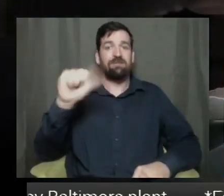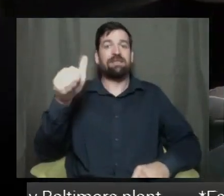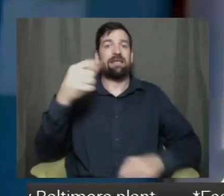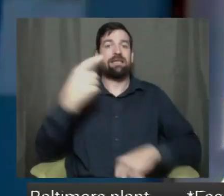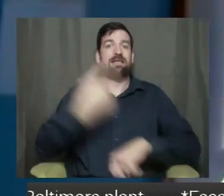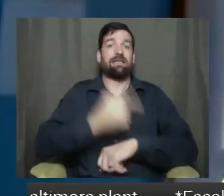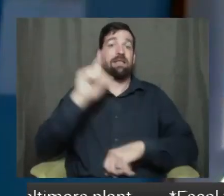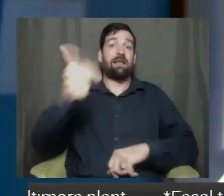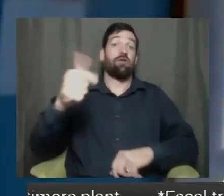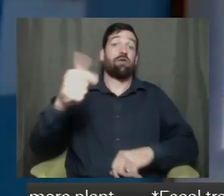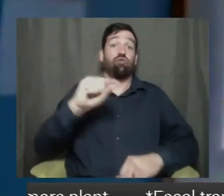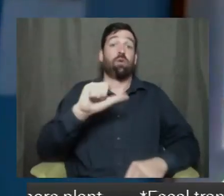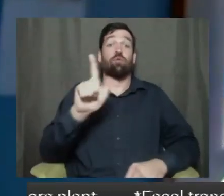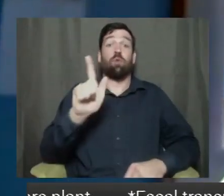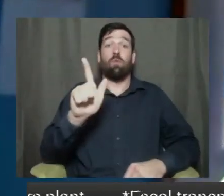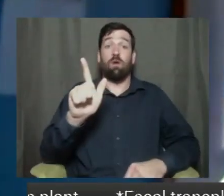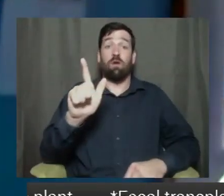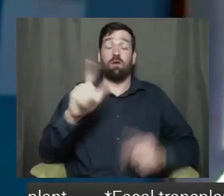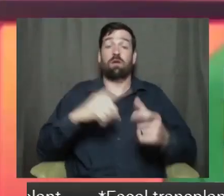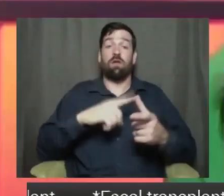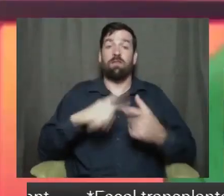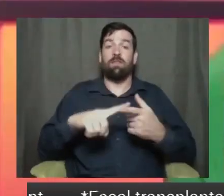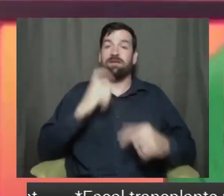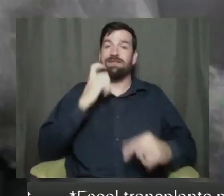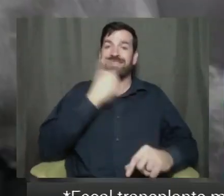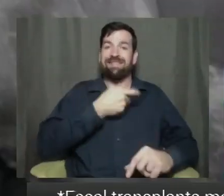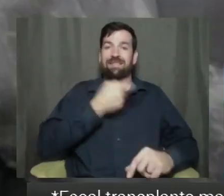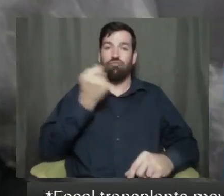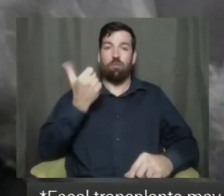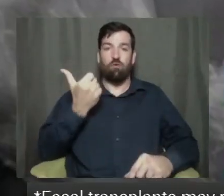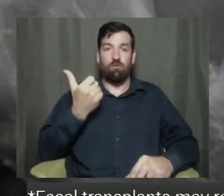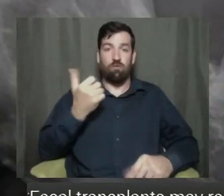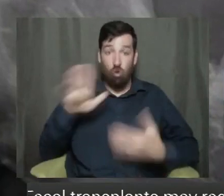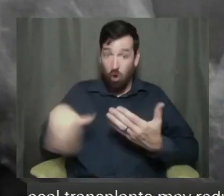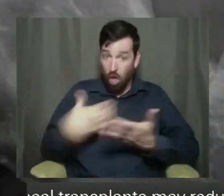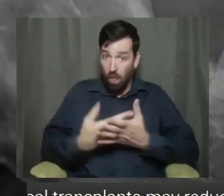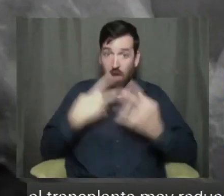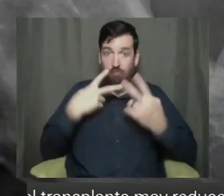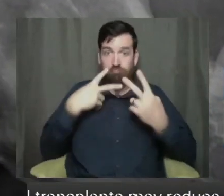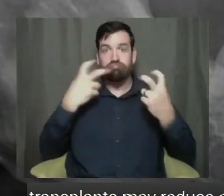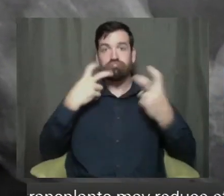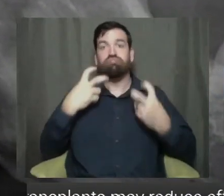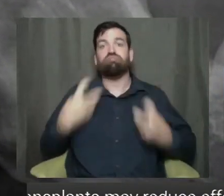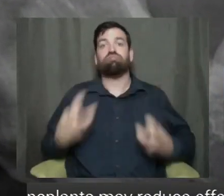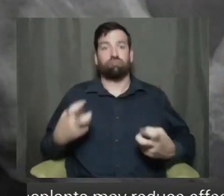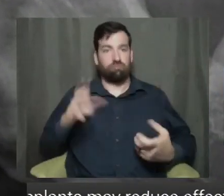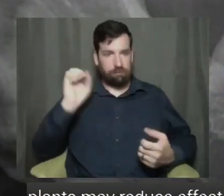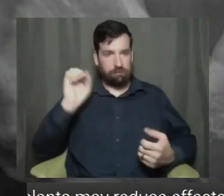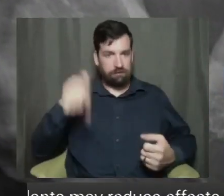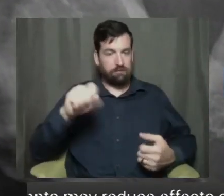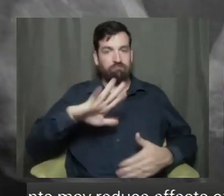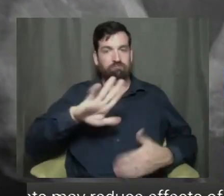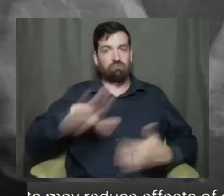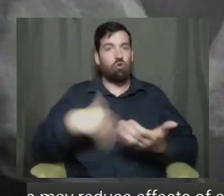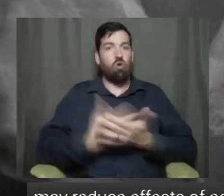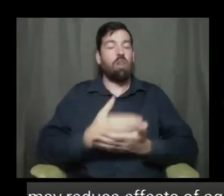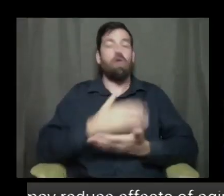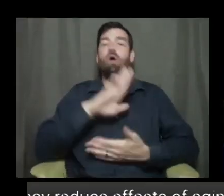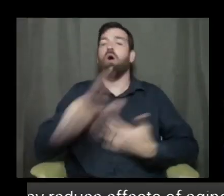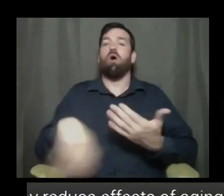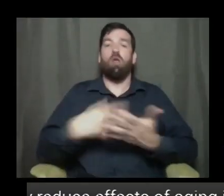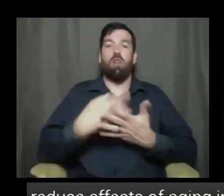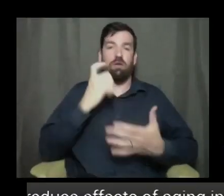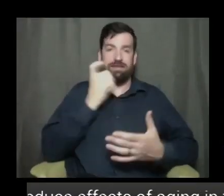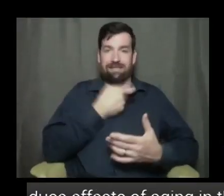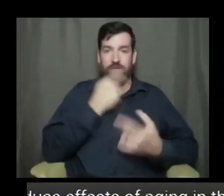And then I had my teeth removed. All of them? Yeah. Yes, you heard that correctly. He had to have all his teeth removed.